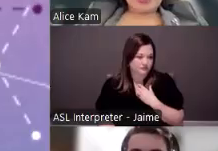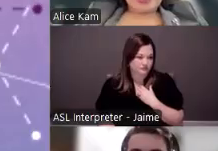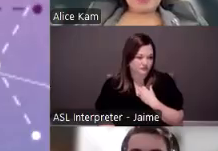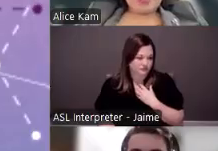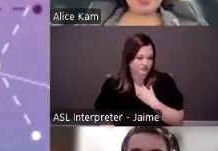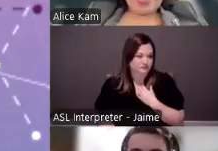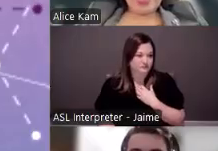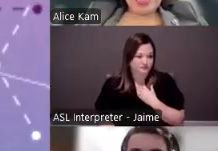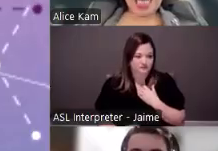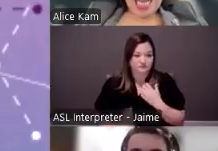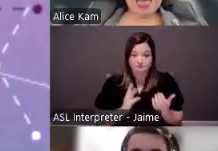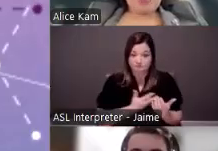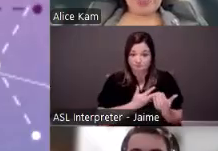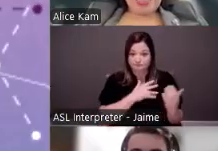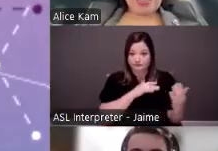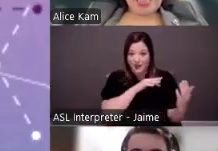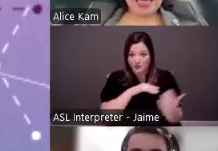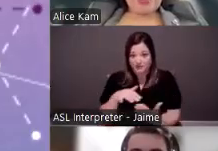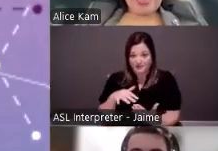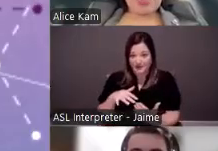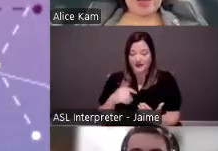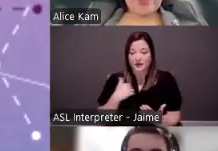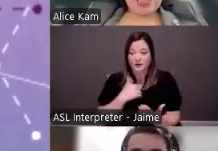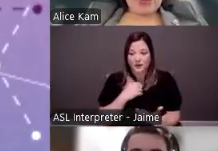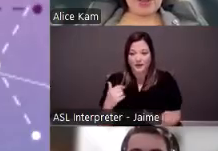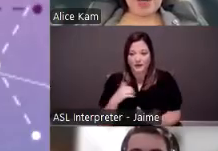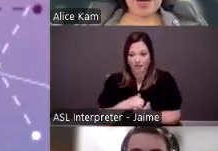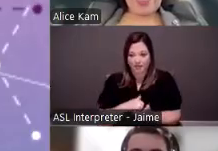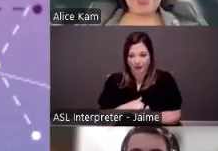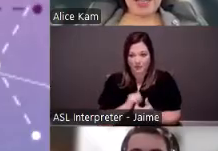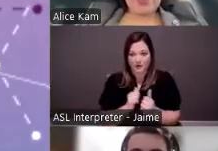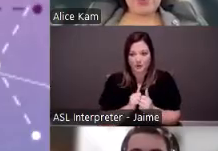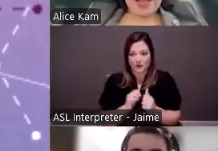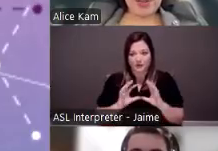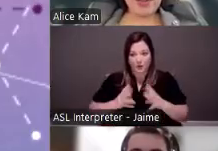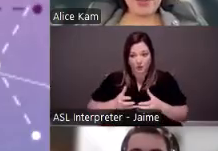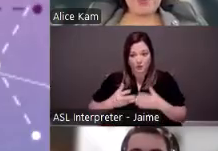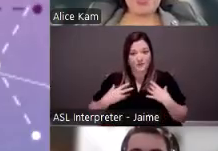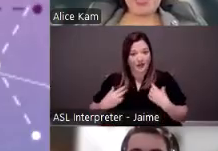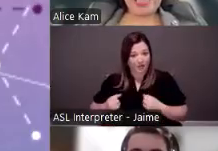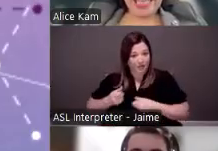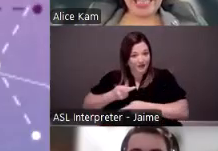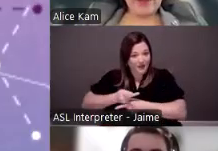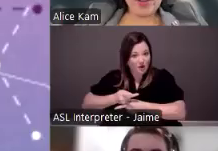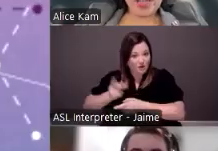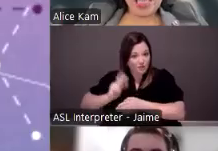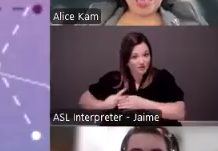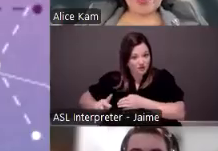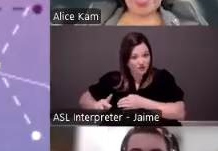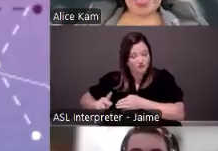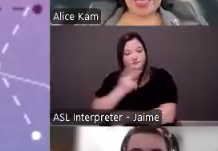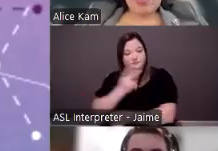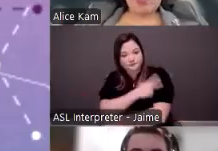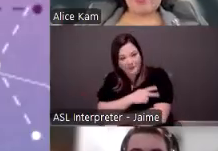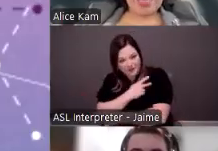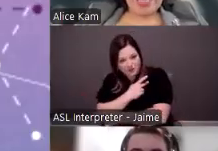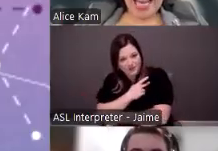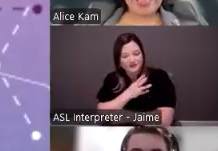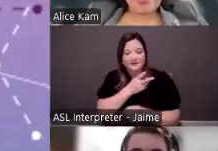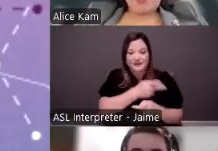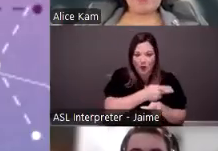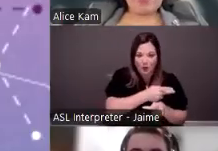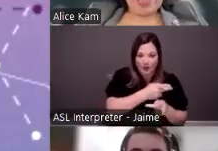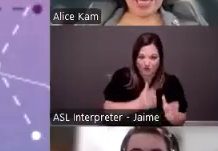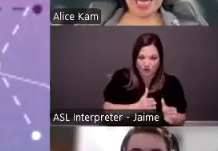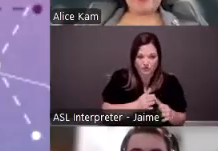So in our study, we collaborate with a group of healthcare professionals, patients and caregivers. They wear many